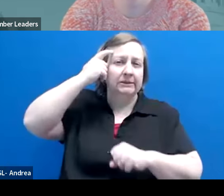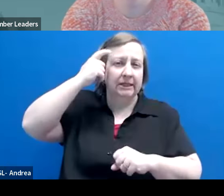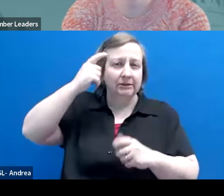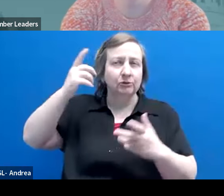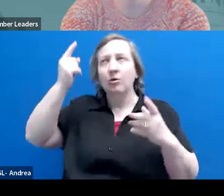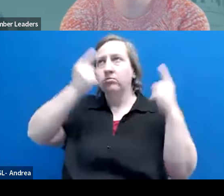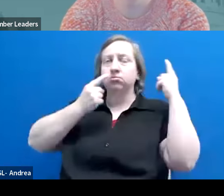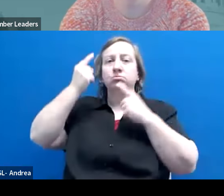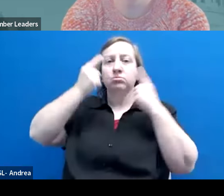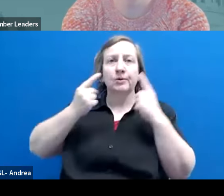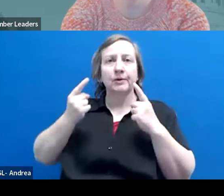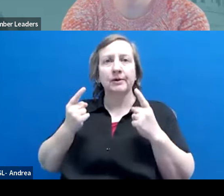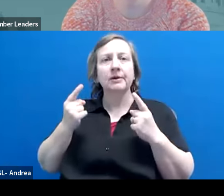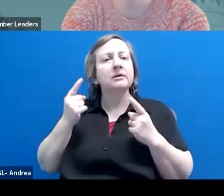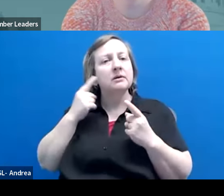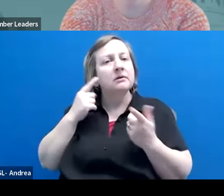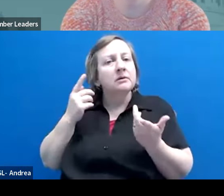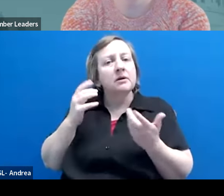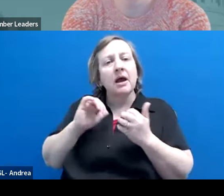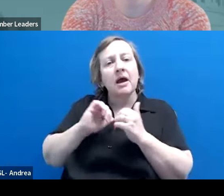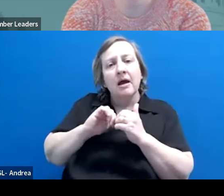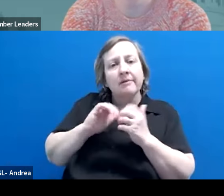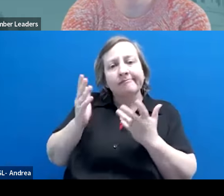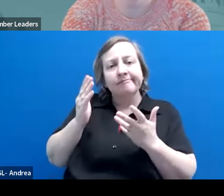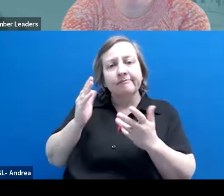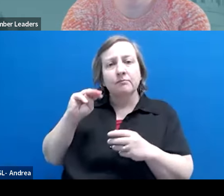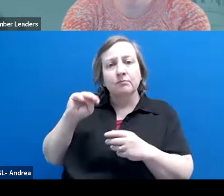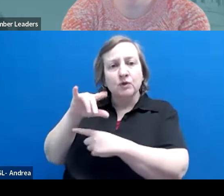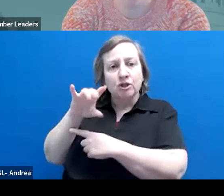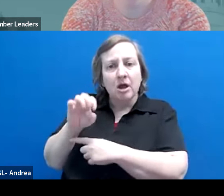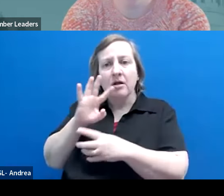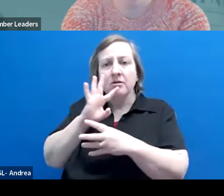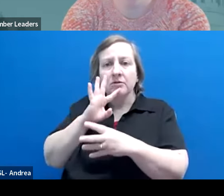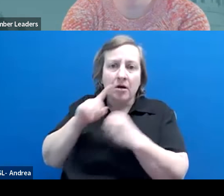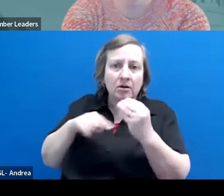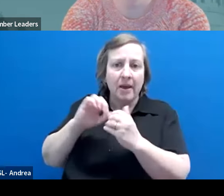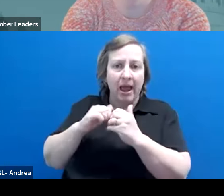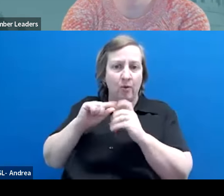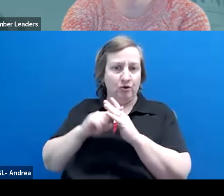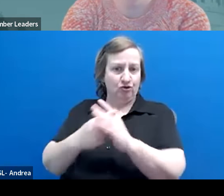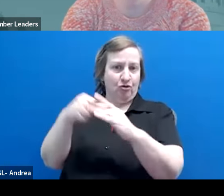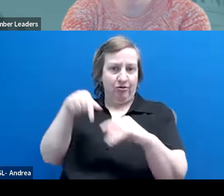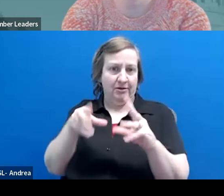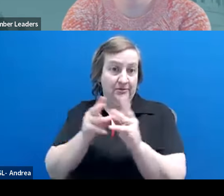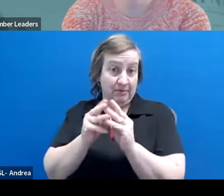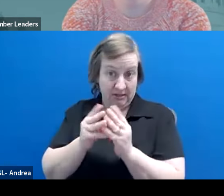in mind with sort of how Michelle talked about how we started this meeting, which is,